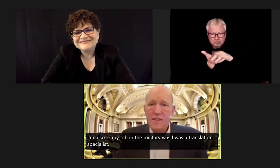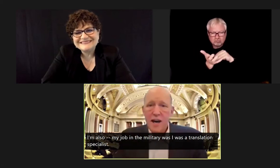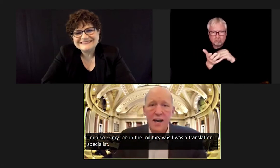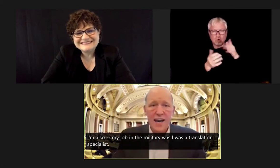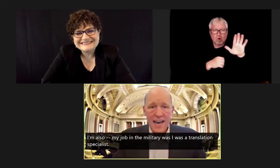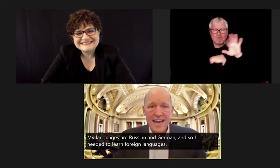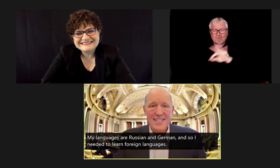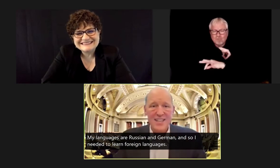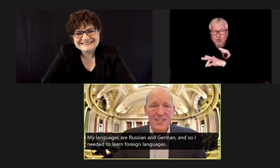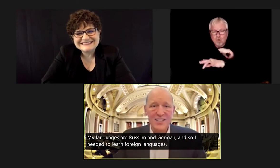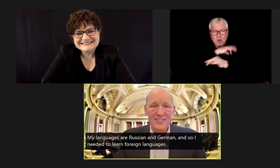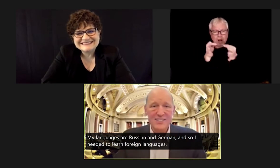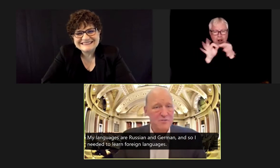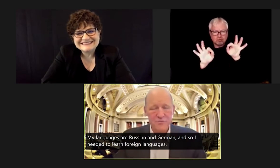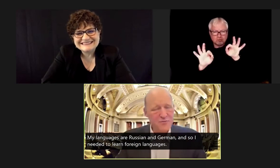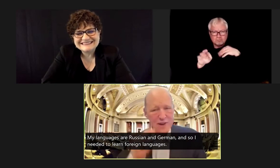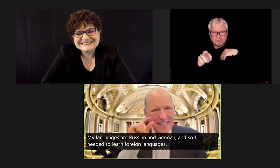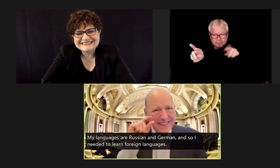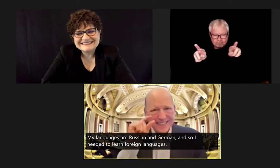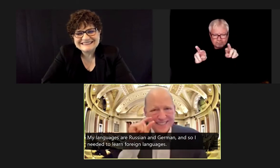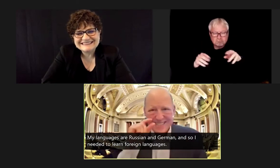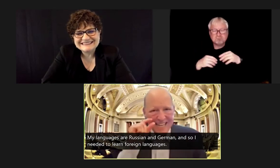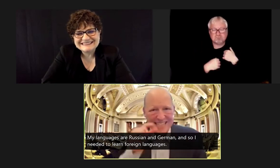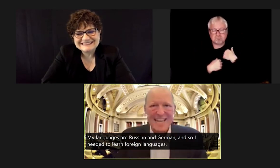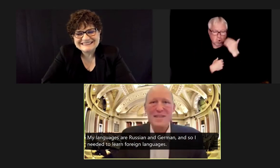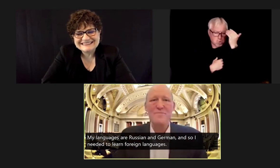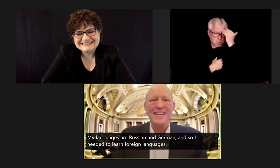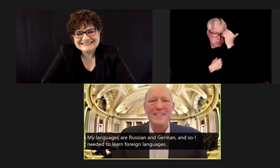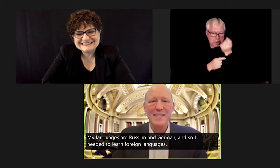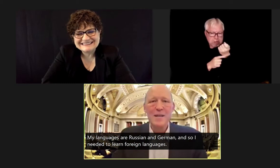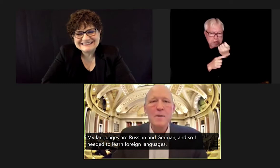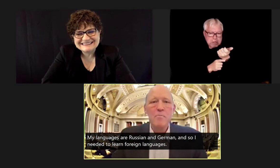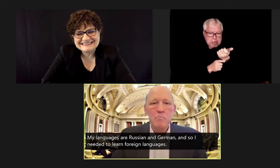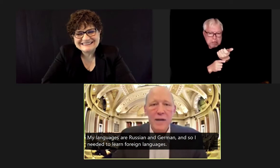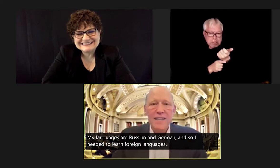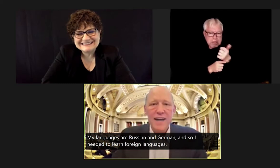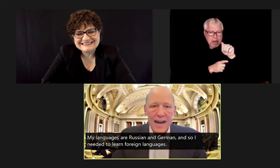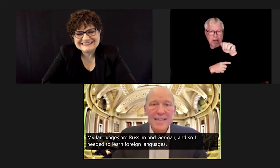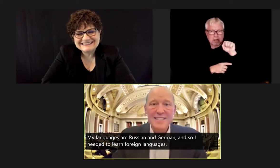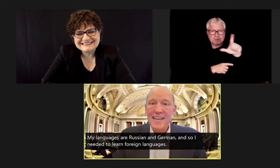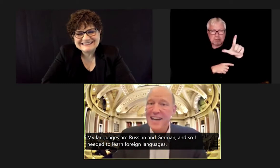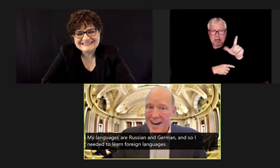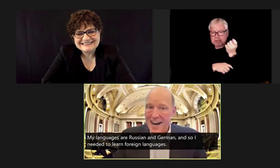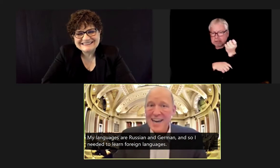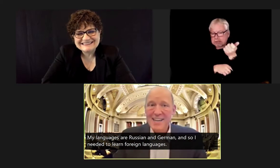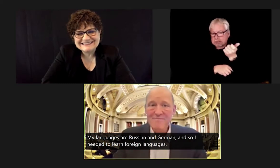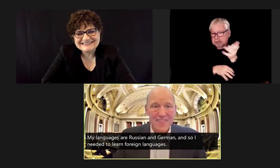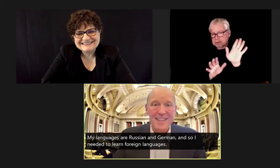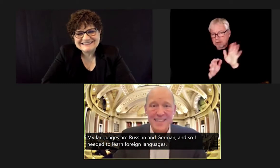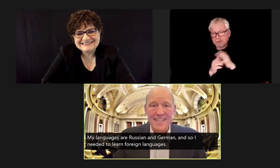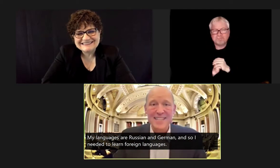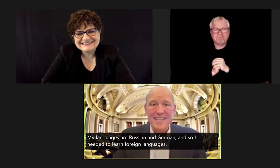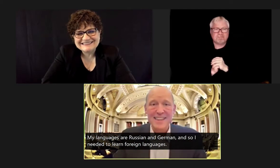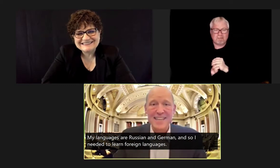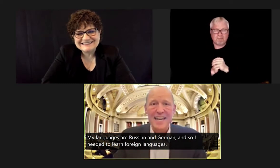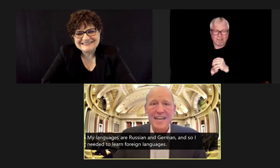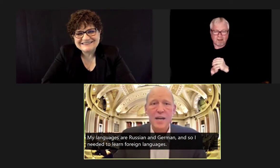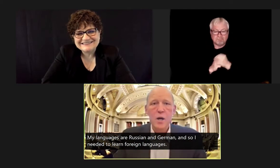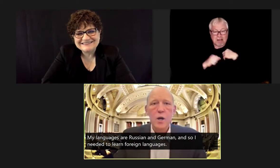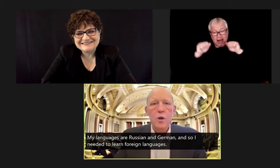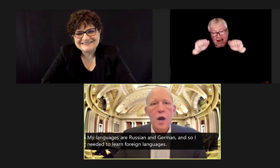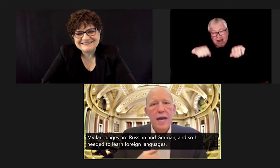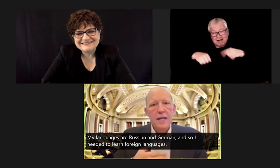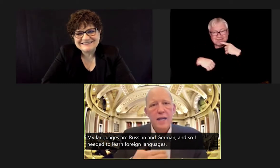little ASL, very little, tiny bit. But I can say hi and things like